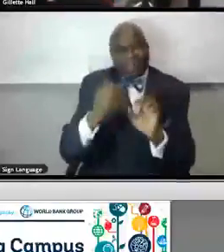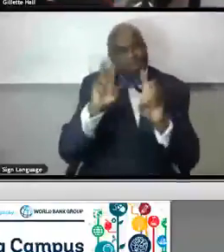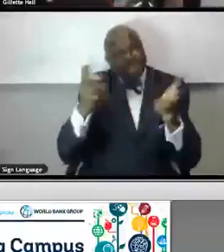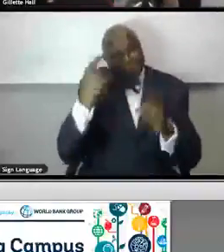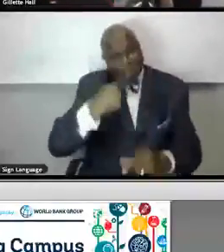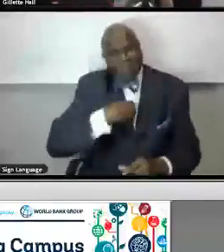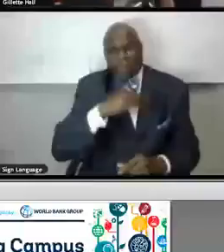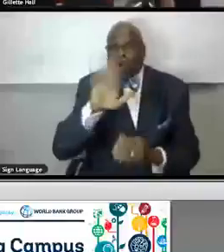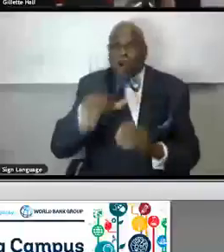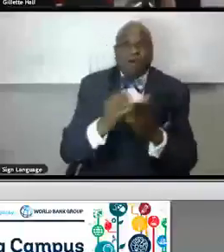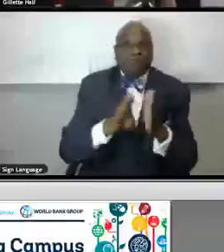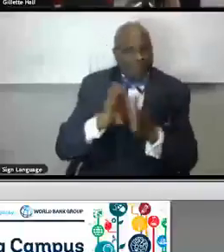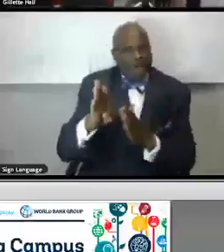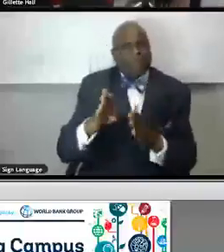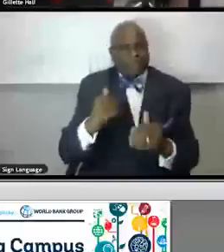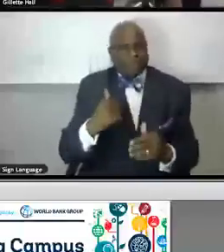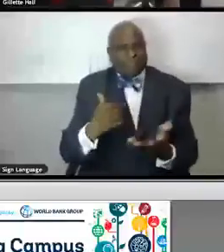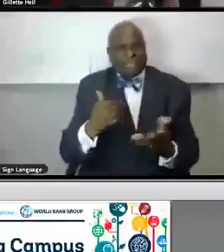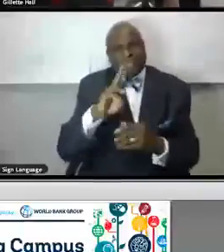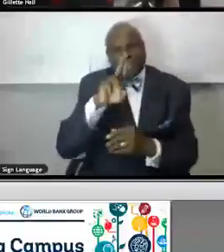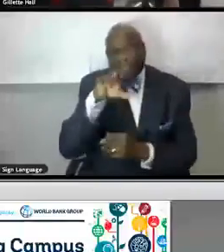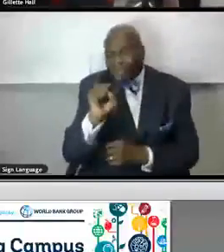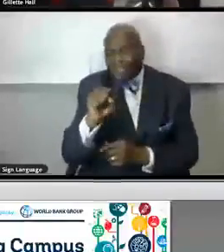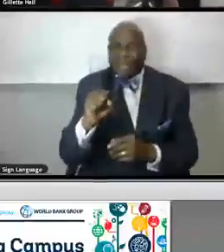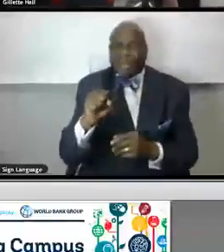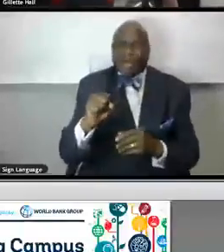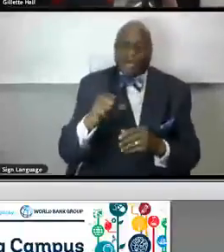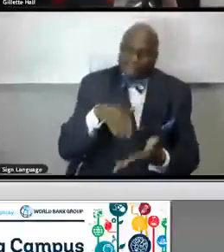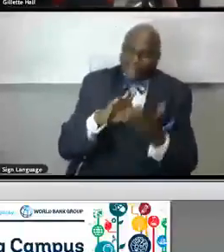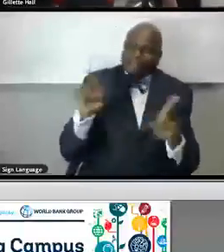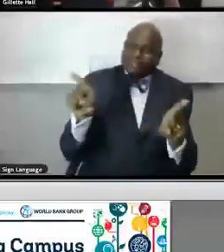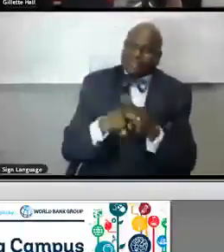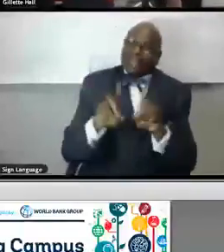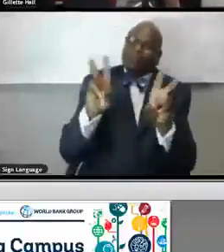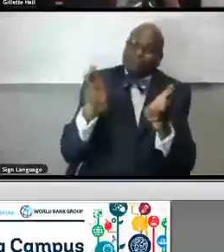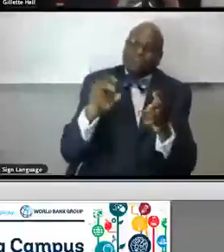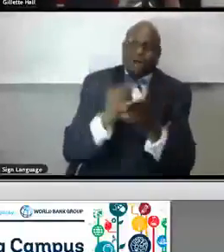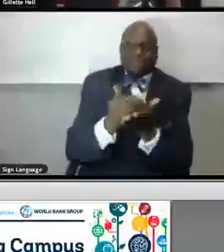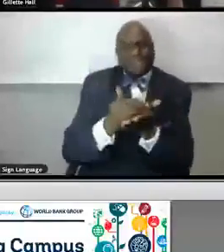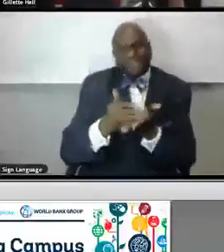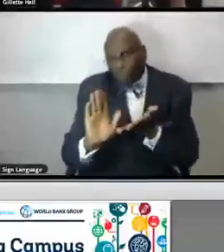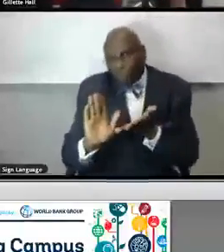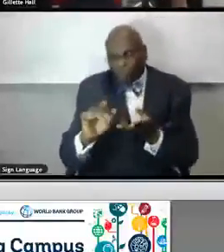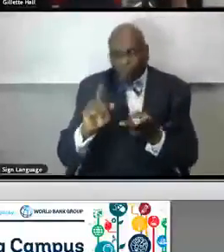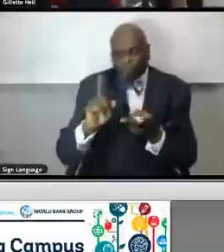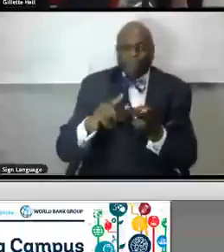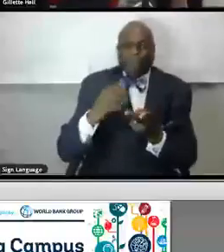me, we are all developing because the United States faces these very same issues of exclusion